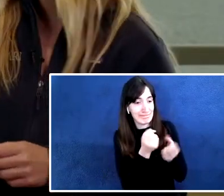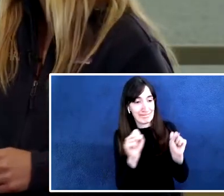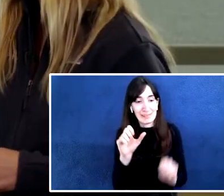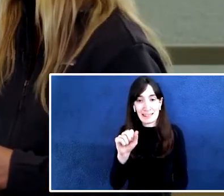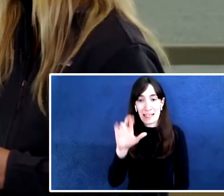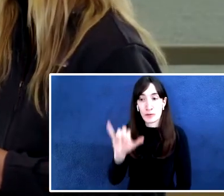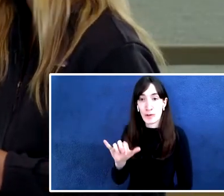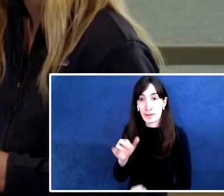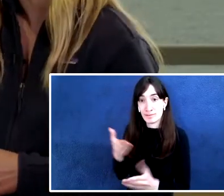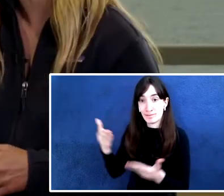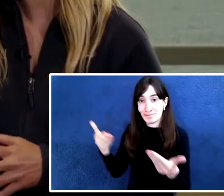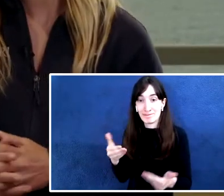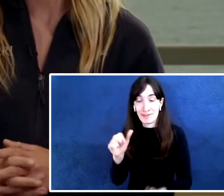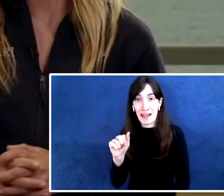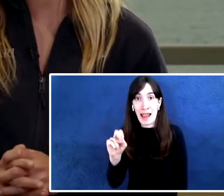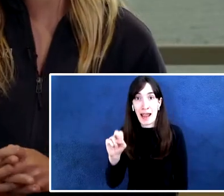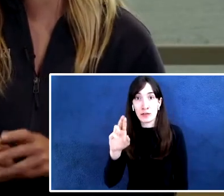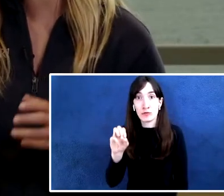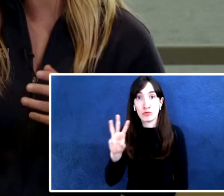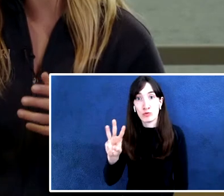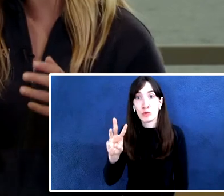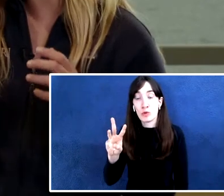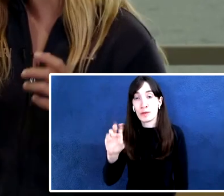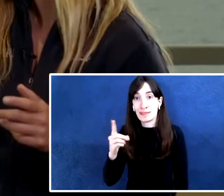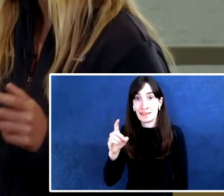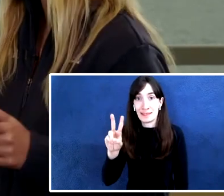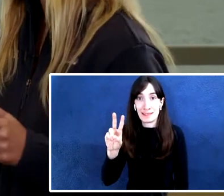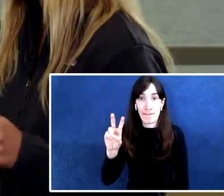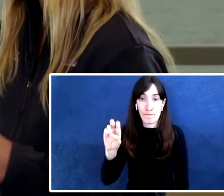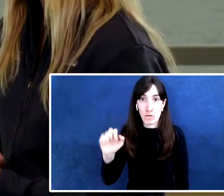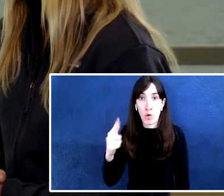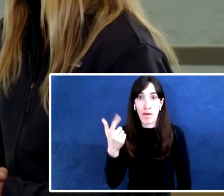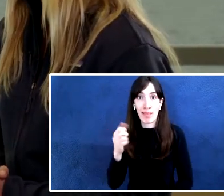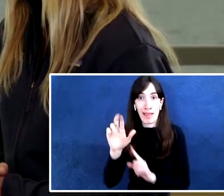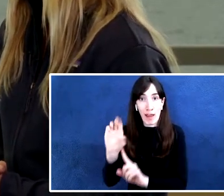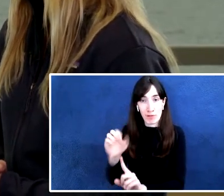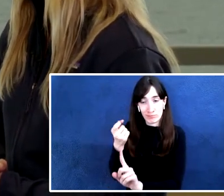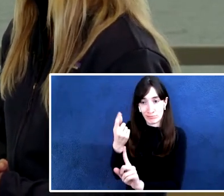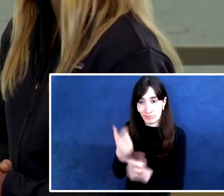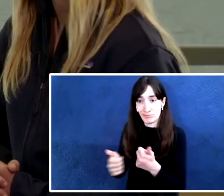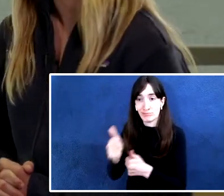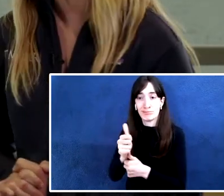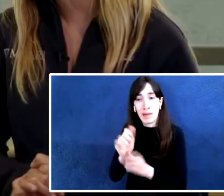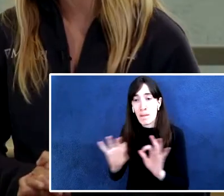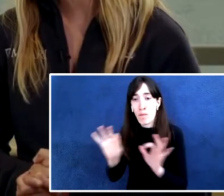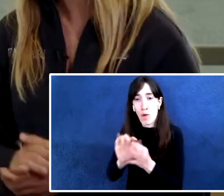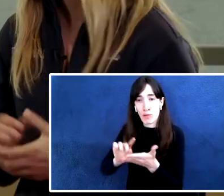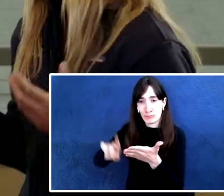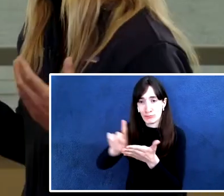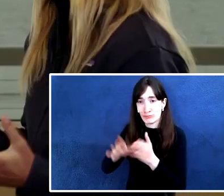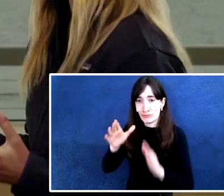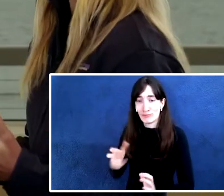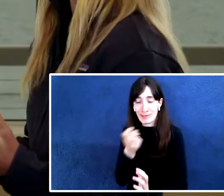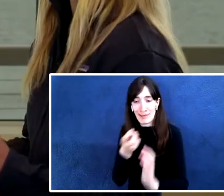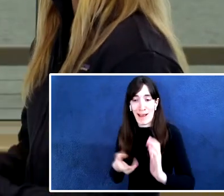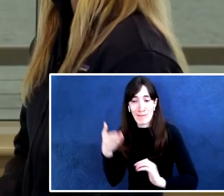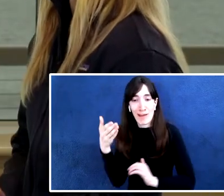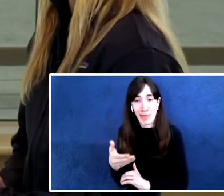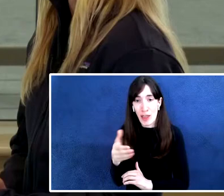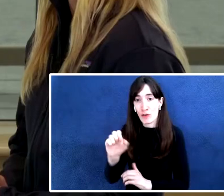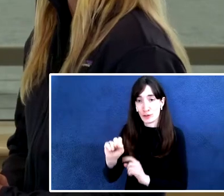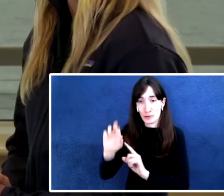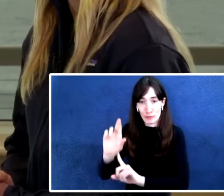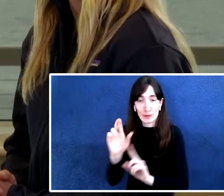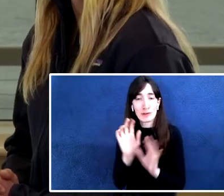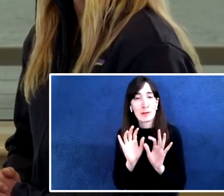DeVogelaire, research ecologist, and one of the key researchers who's been diving on Sur Ridge. It's fantastic to have